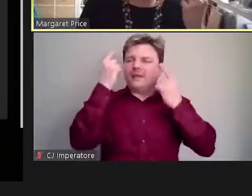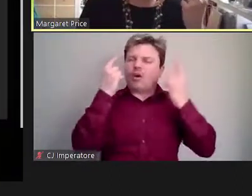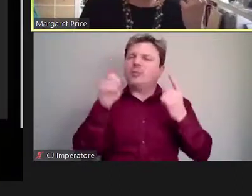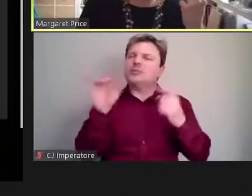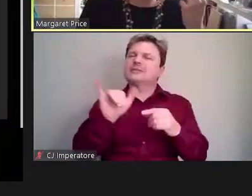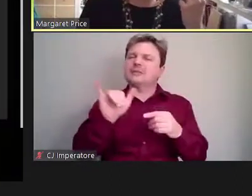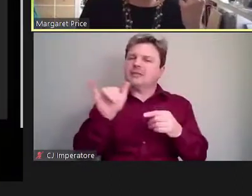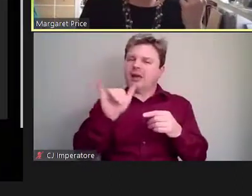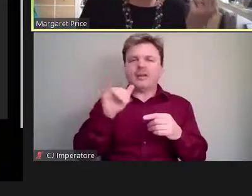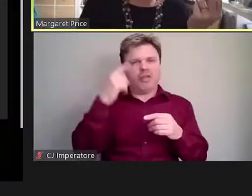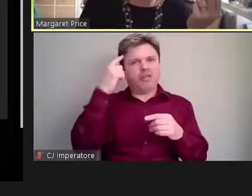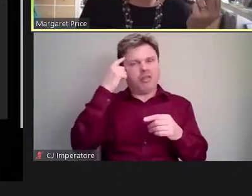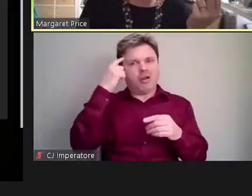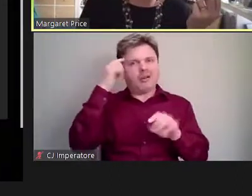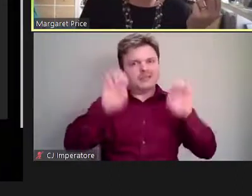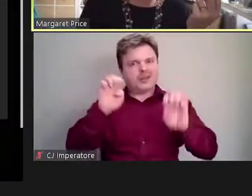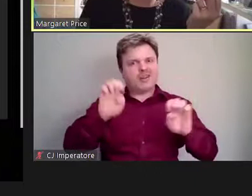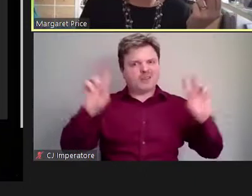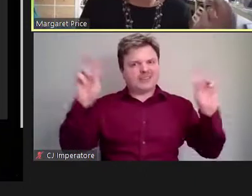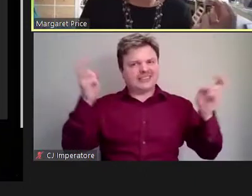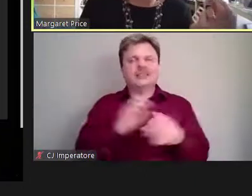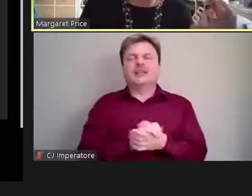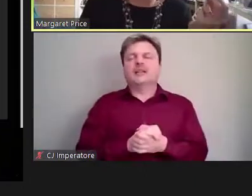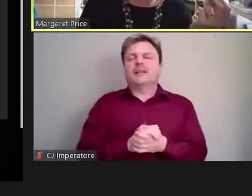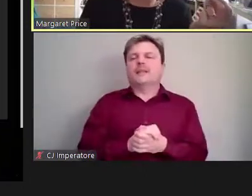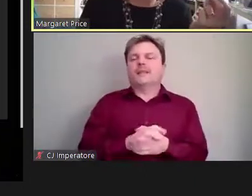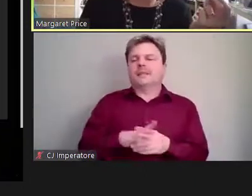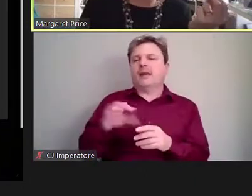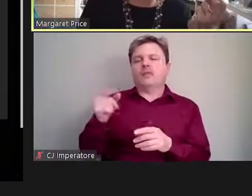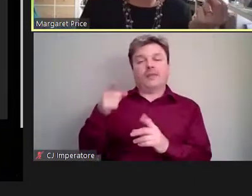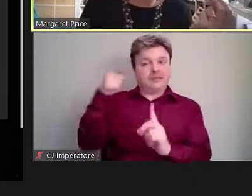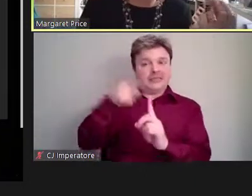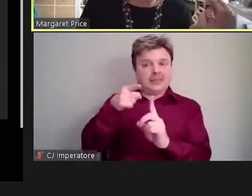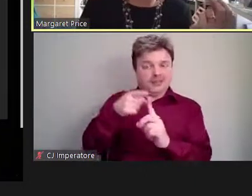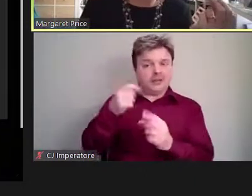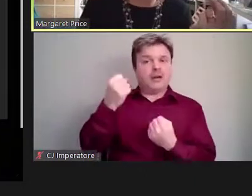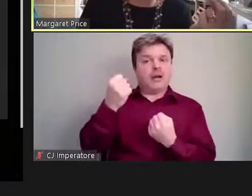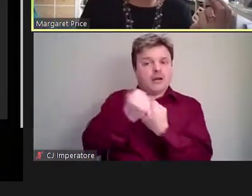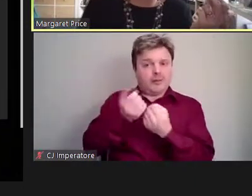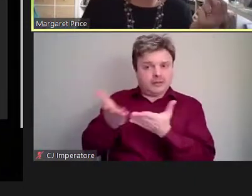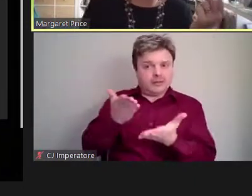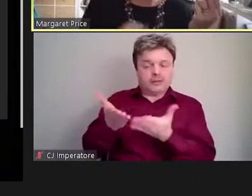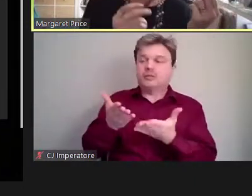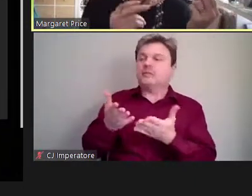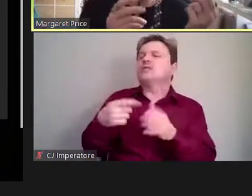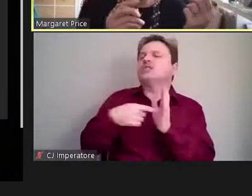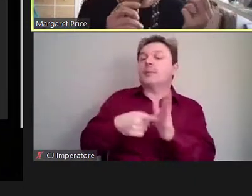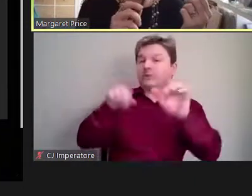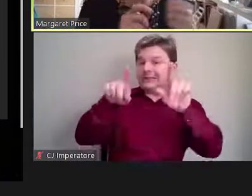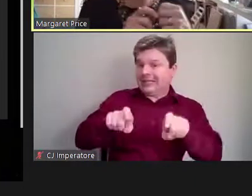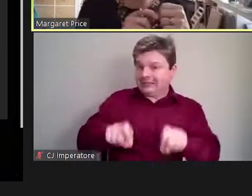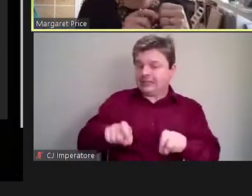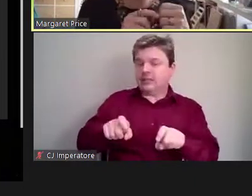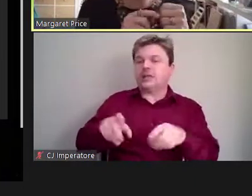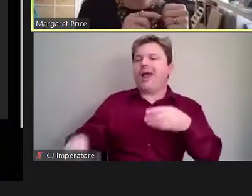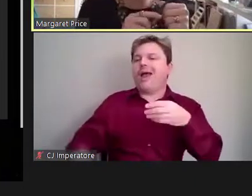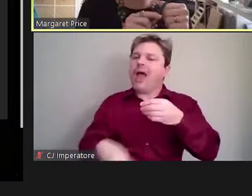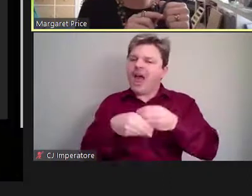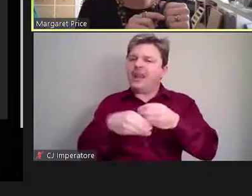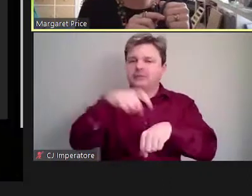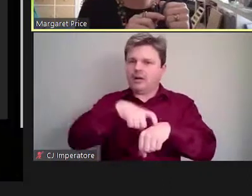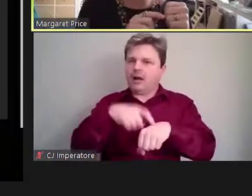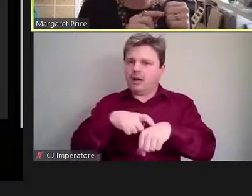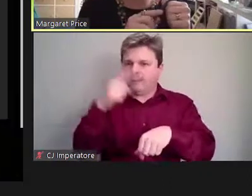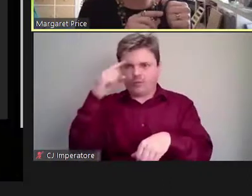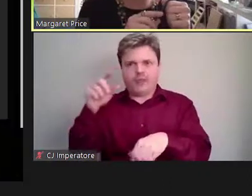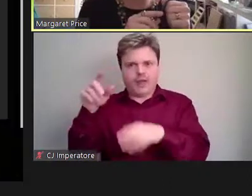experiment in the case of a specific accommodation, such as, for example, extended time on tests. Well, what does the university require